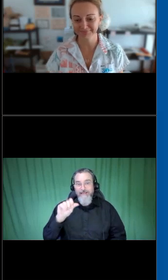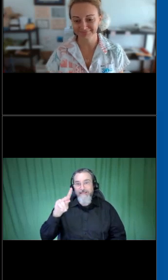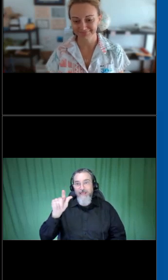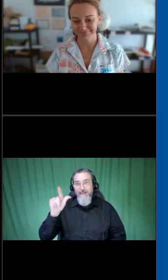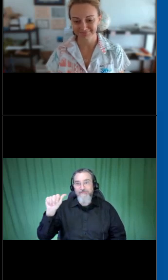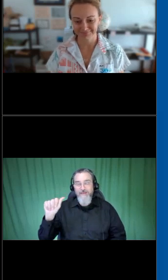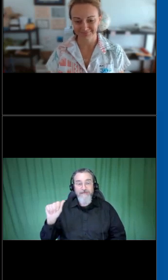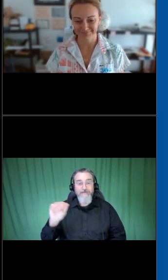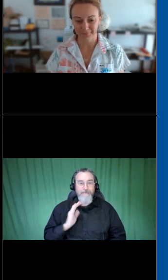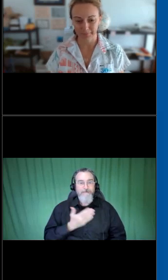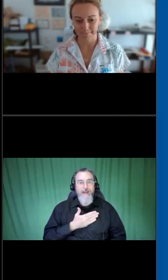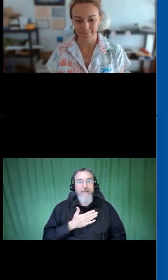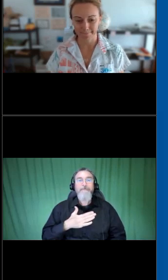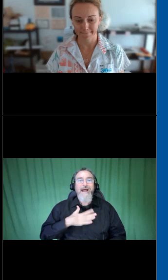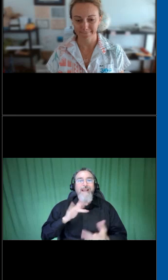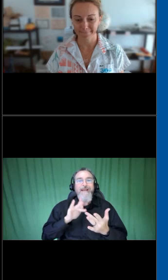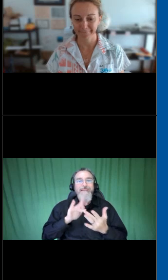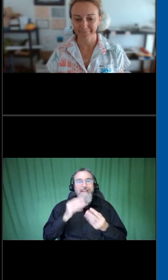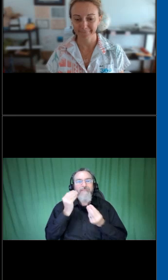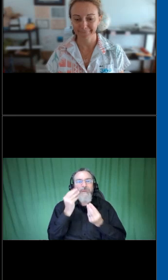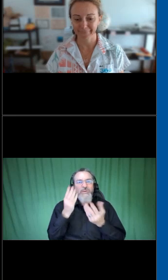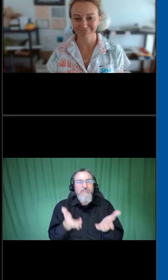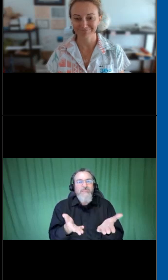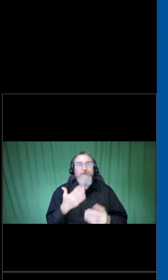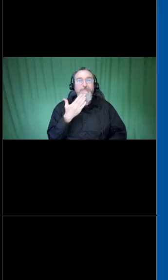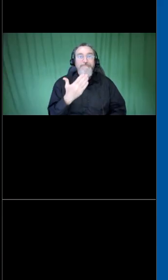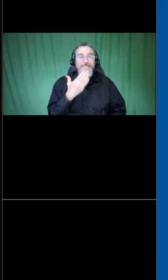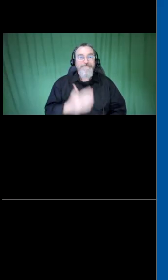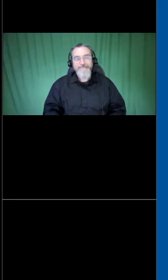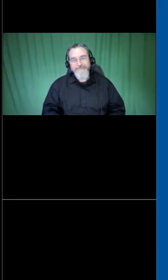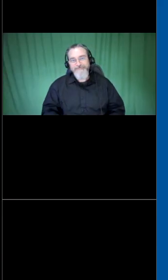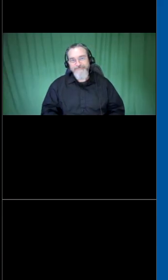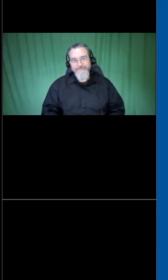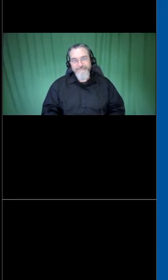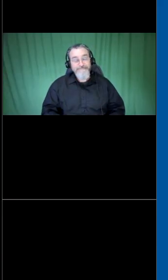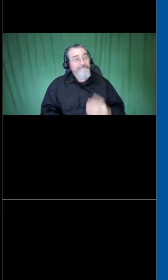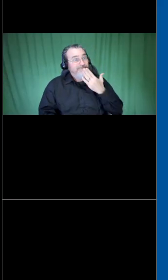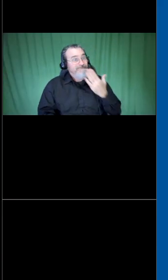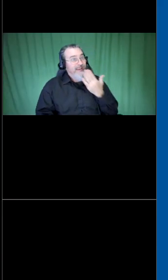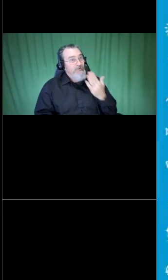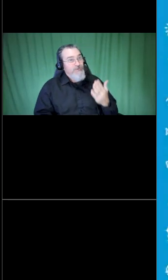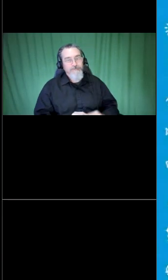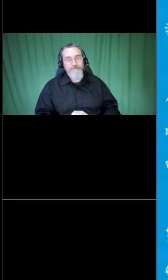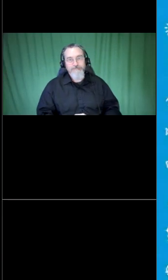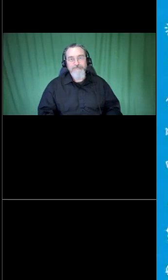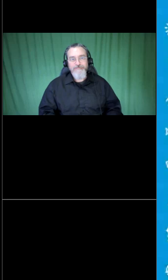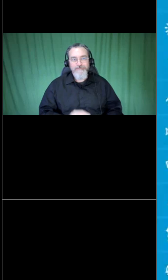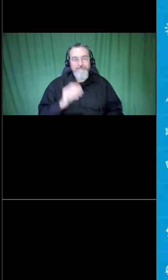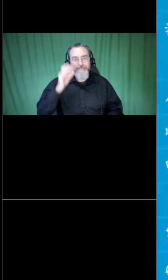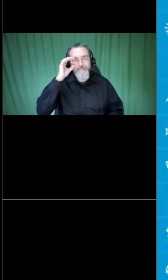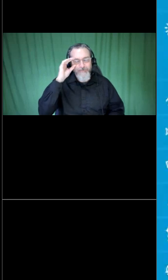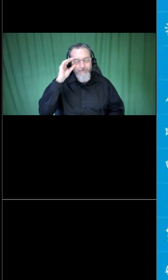you. Thank you so much, Kelly. All right. Thank you, guys. If you need to get up and stretch, I highly encourage you